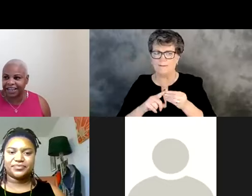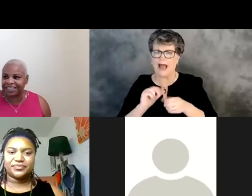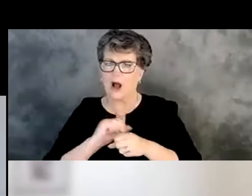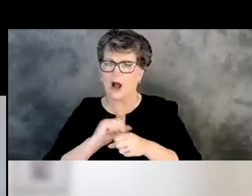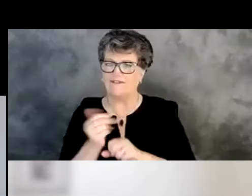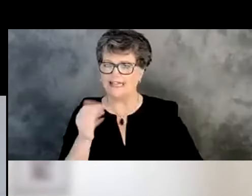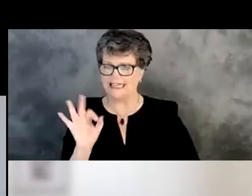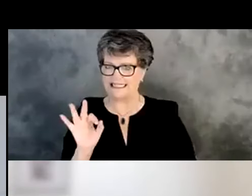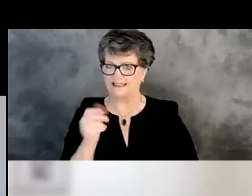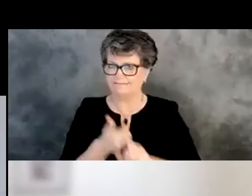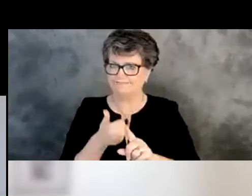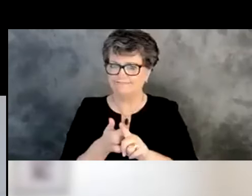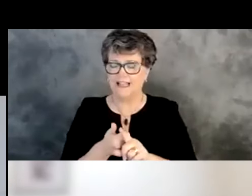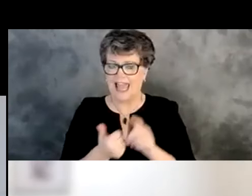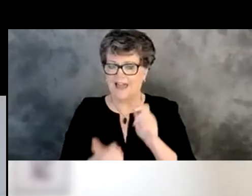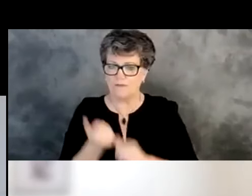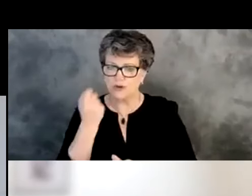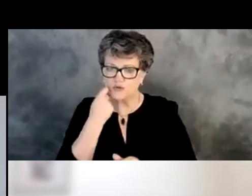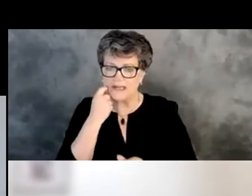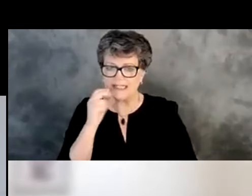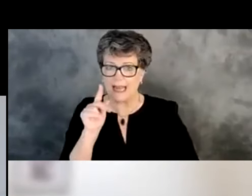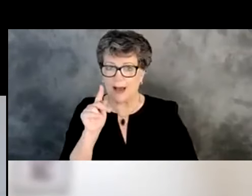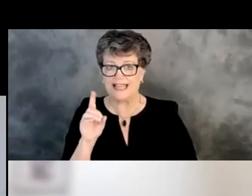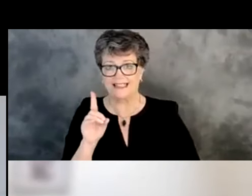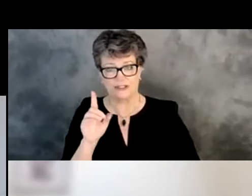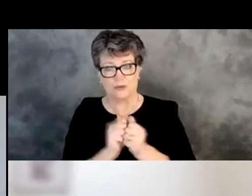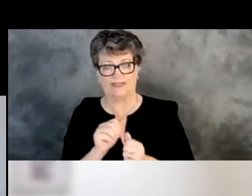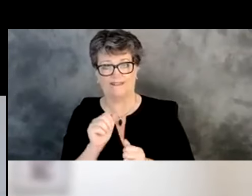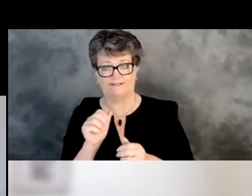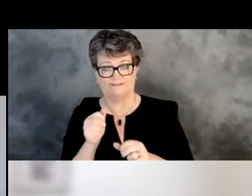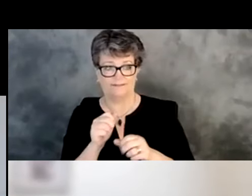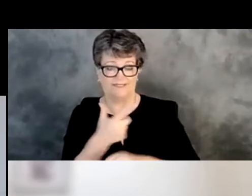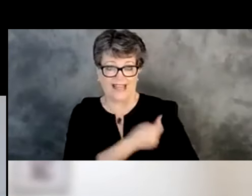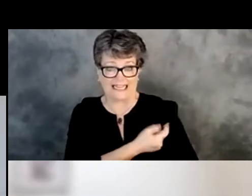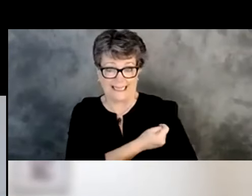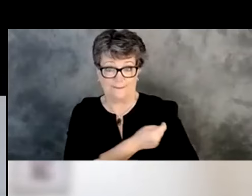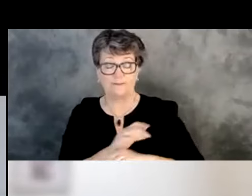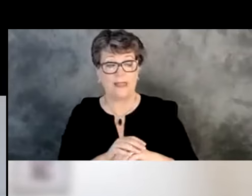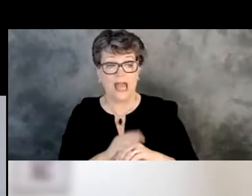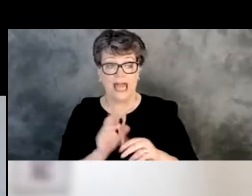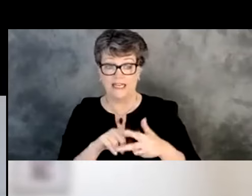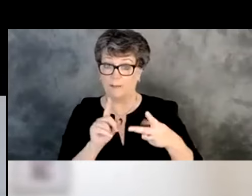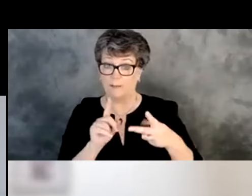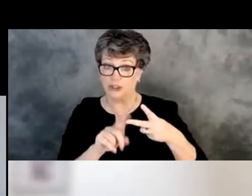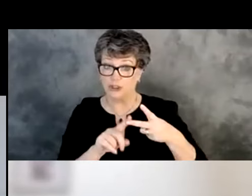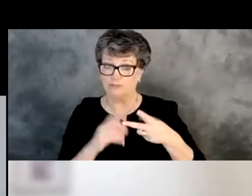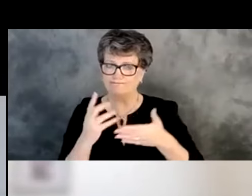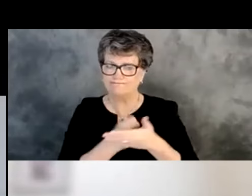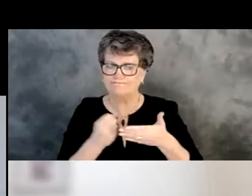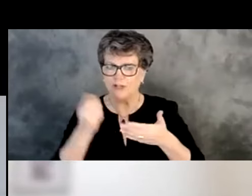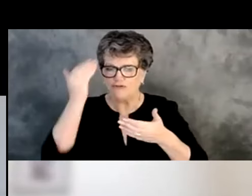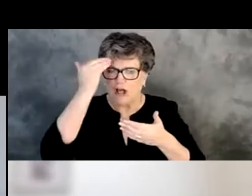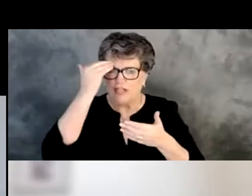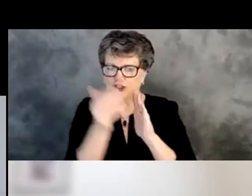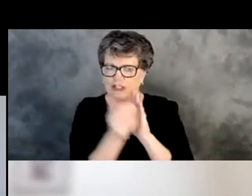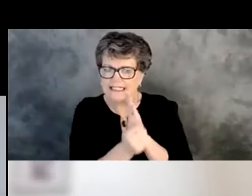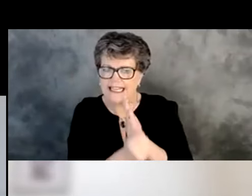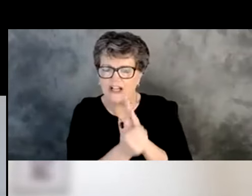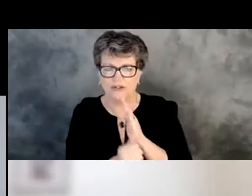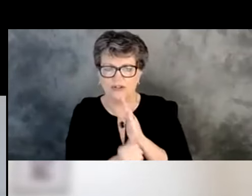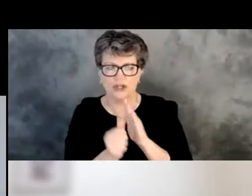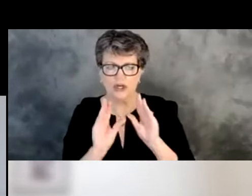the latest updates on the vaccine. Number two, we want to gain knowledge and skills to provide